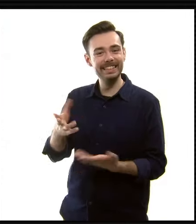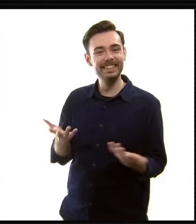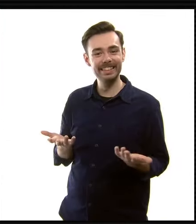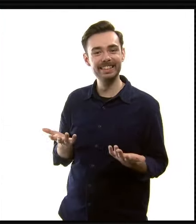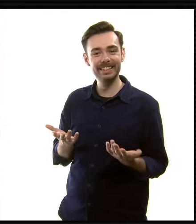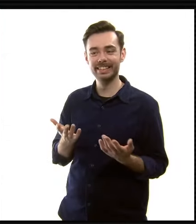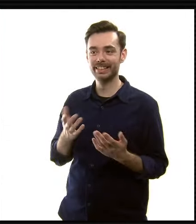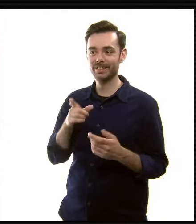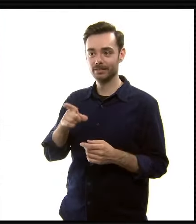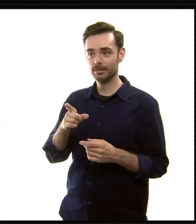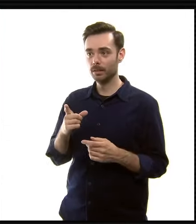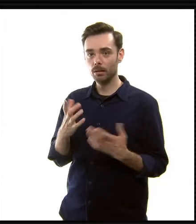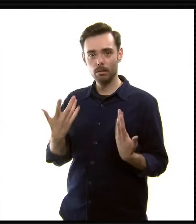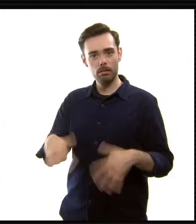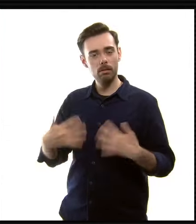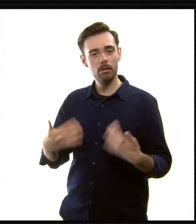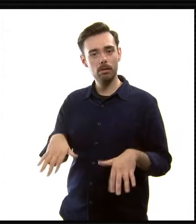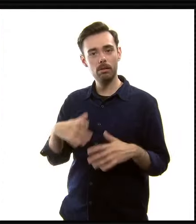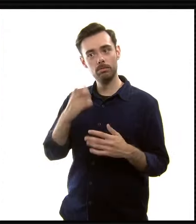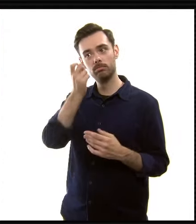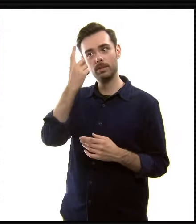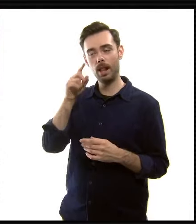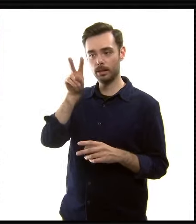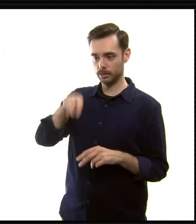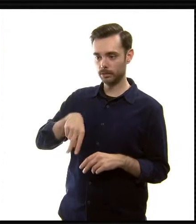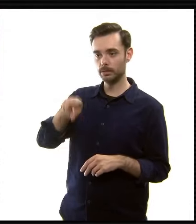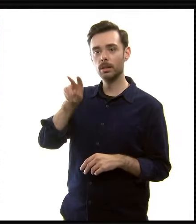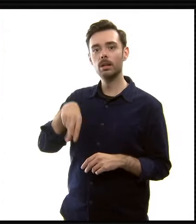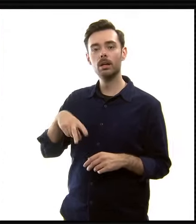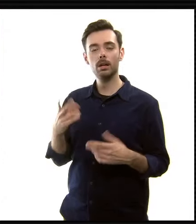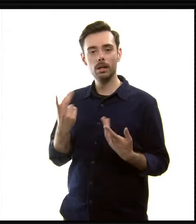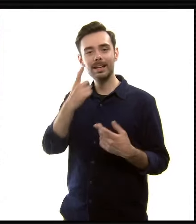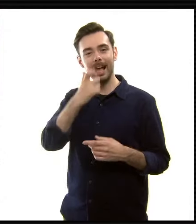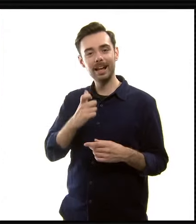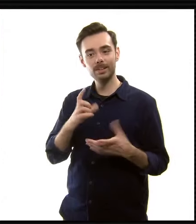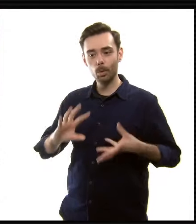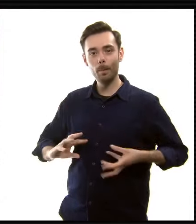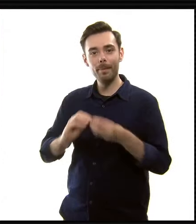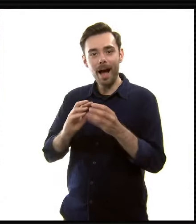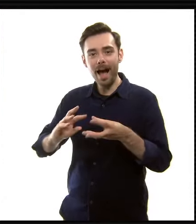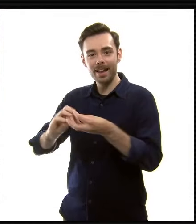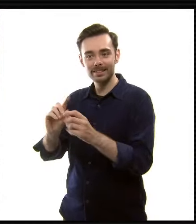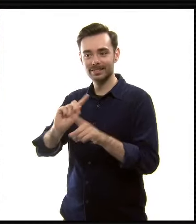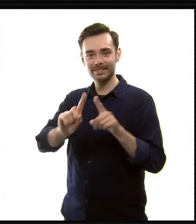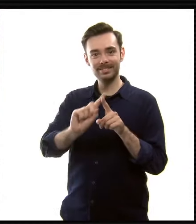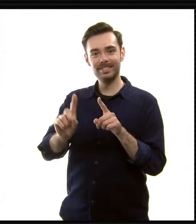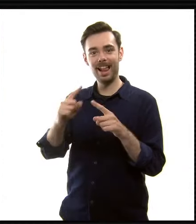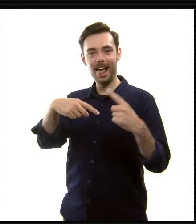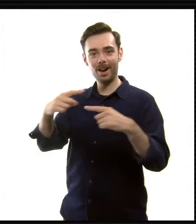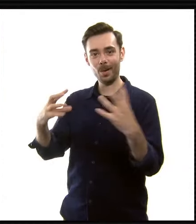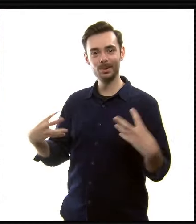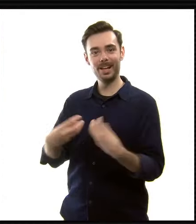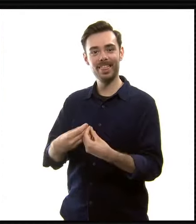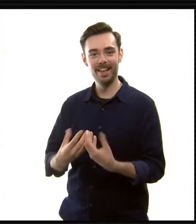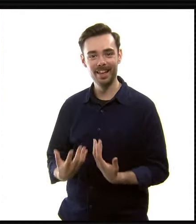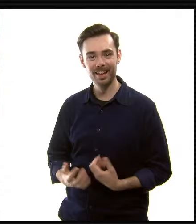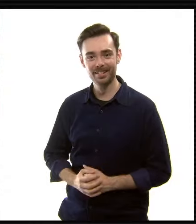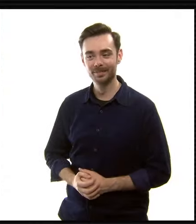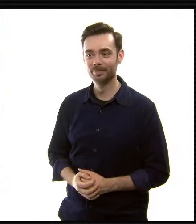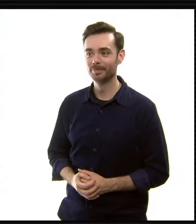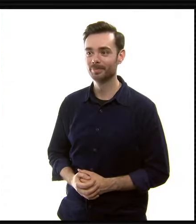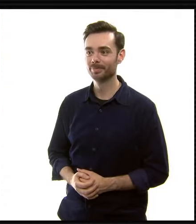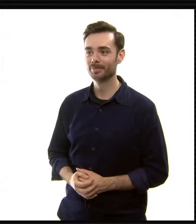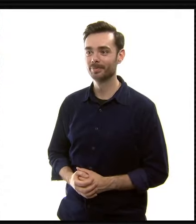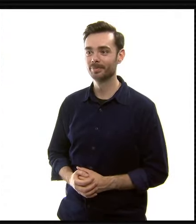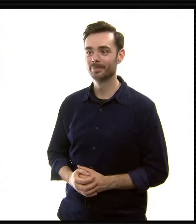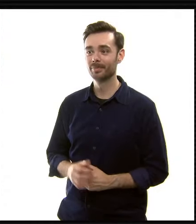and just how many ways you can put them together. I am just geeking out looking at this. I love it. And the same from me as well. This has come together